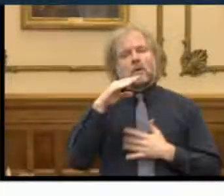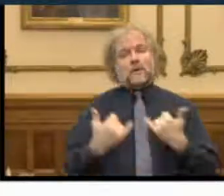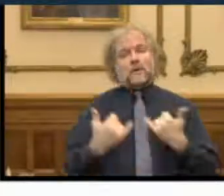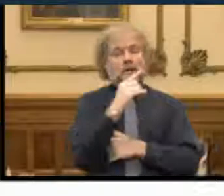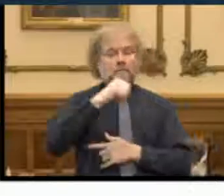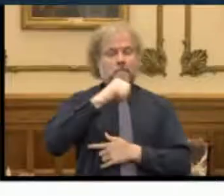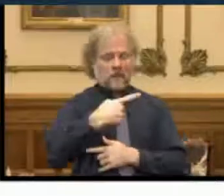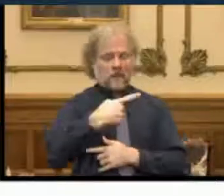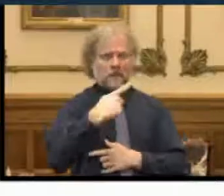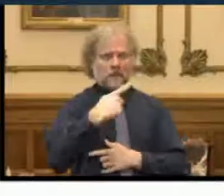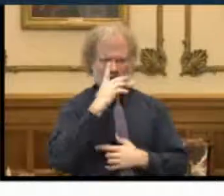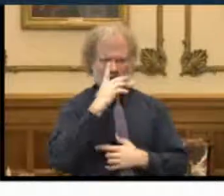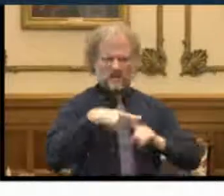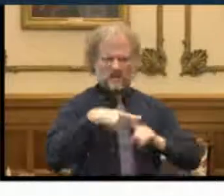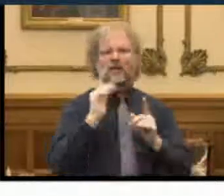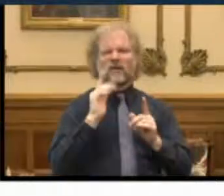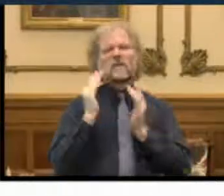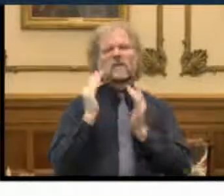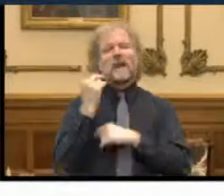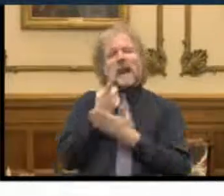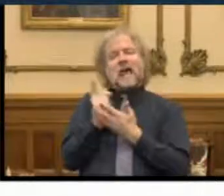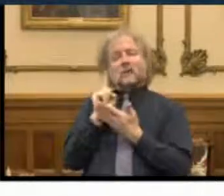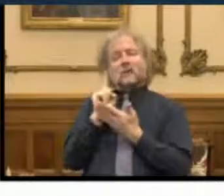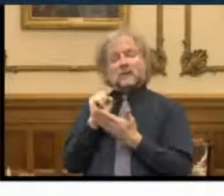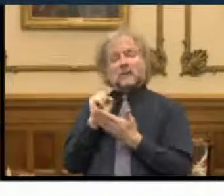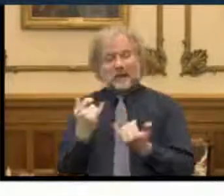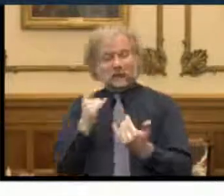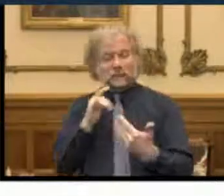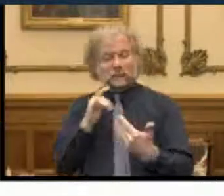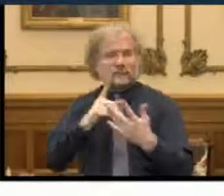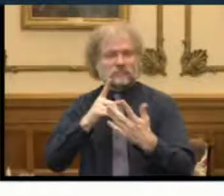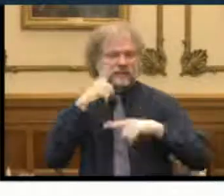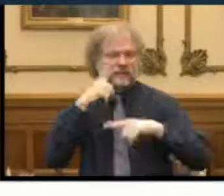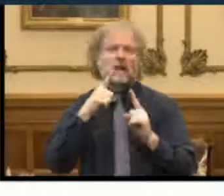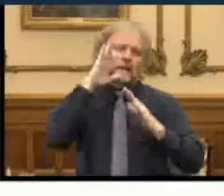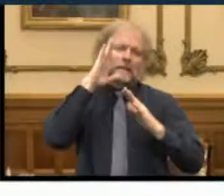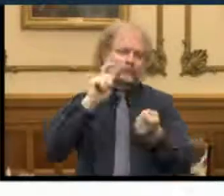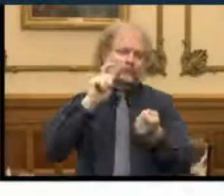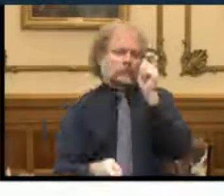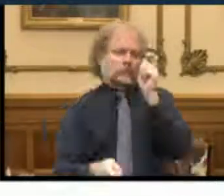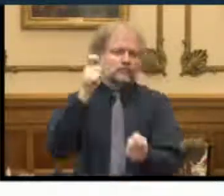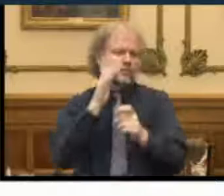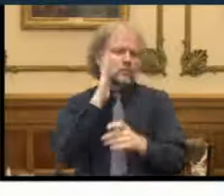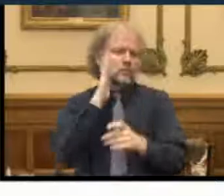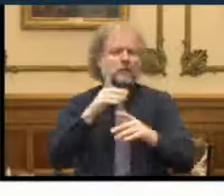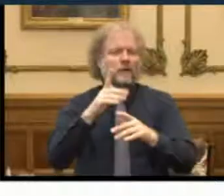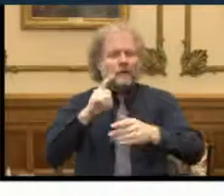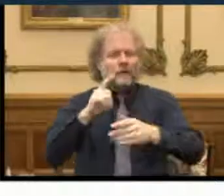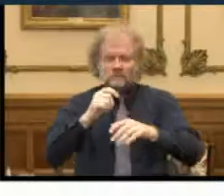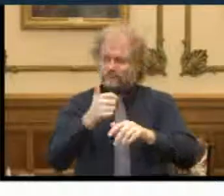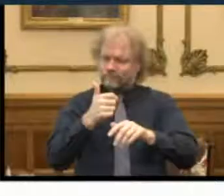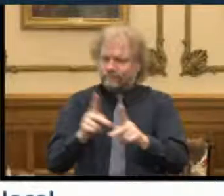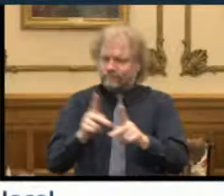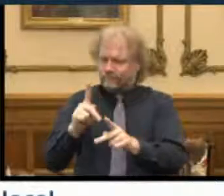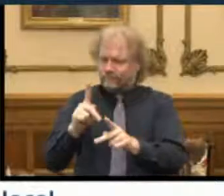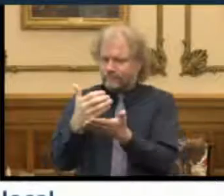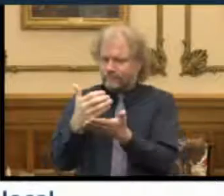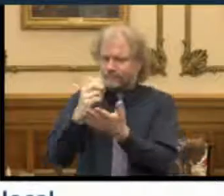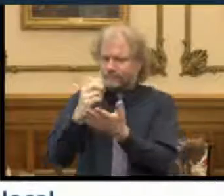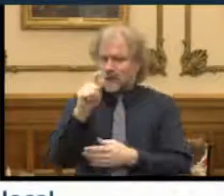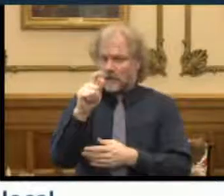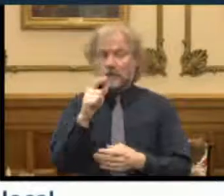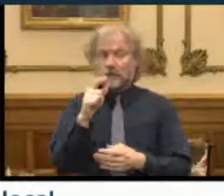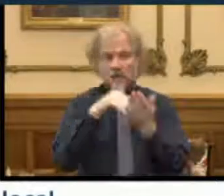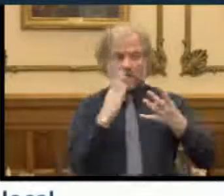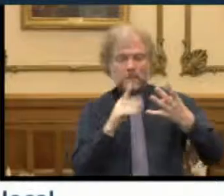looks different than what I presented last week, and we expect it to change from week to week, depending on the data. As a reminder, blue